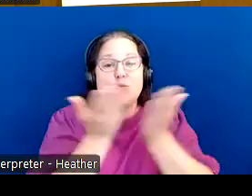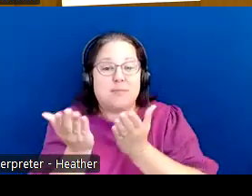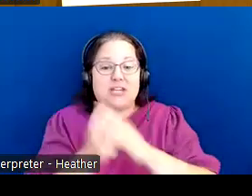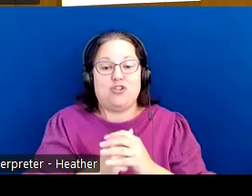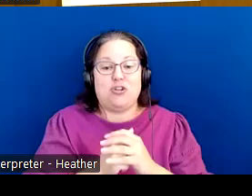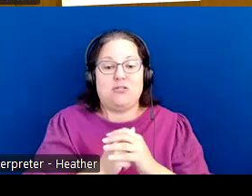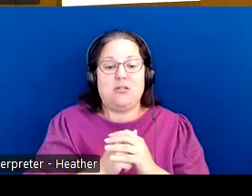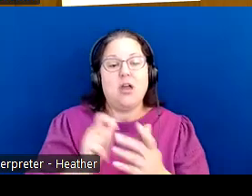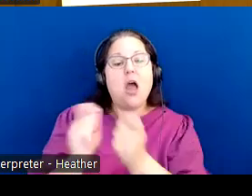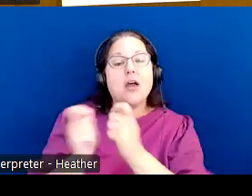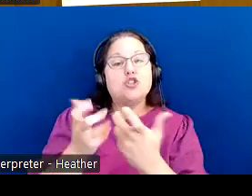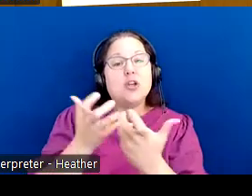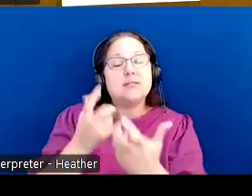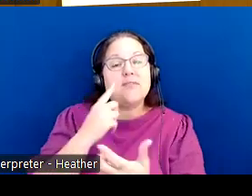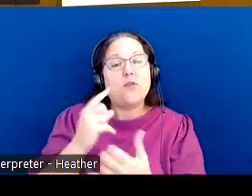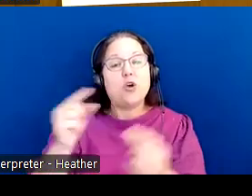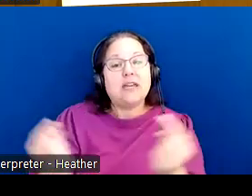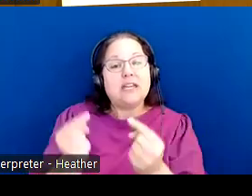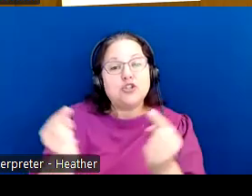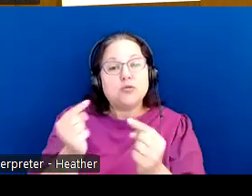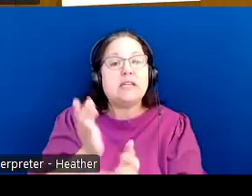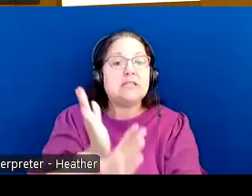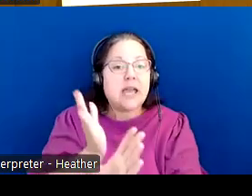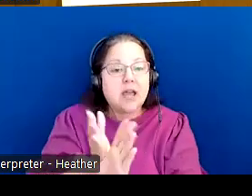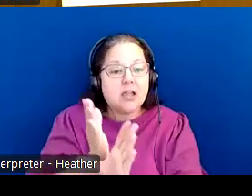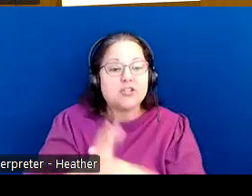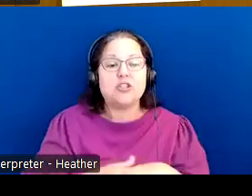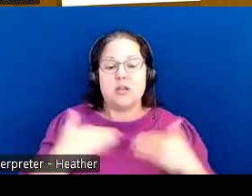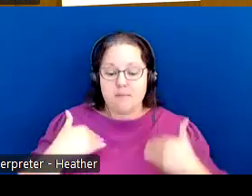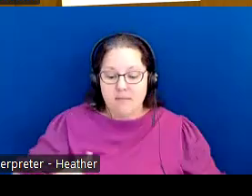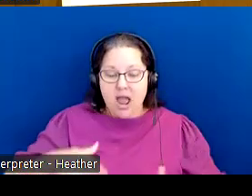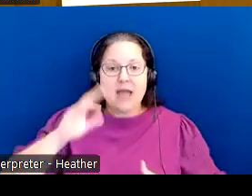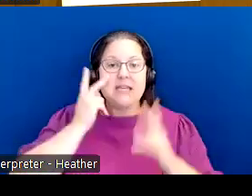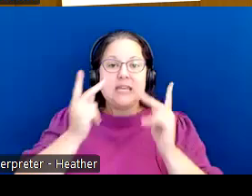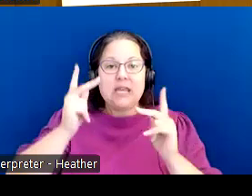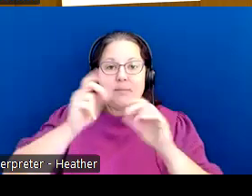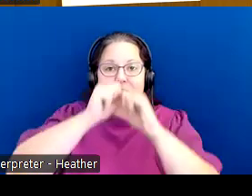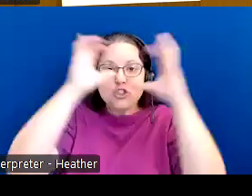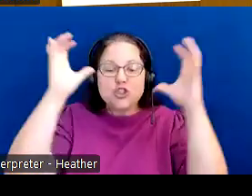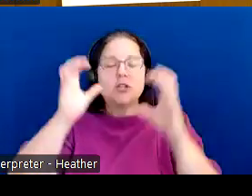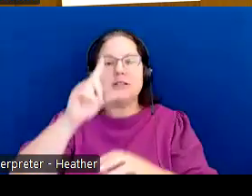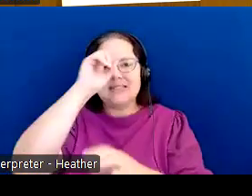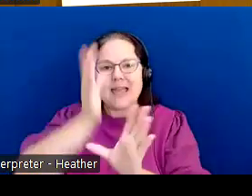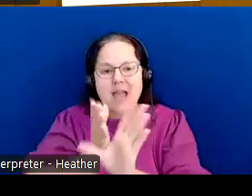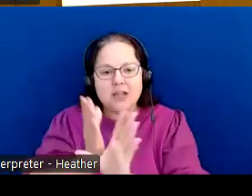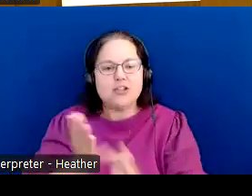Adjustment to injury then falls to psychology. Body image concerns go to psychology. And then family support we